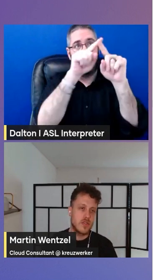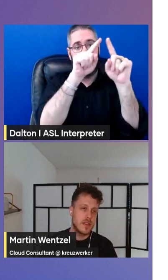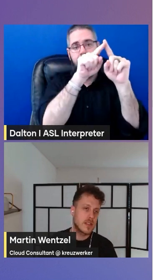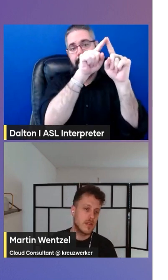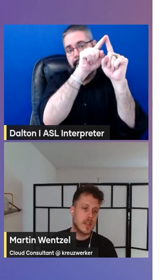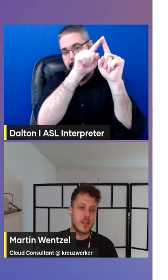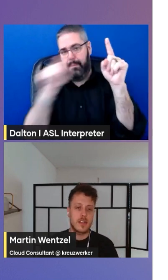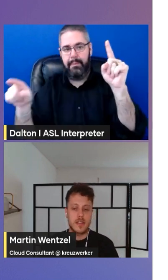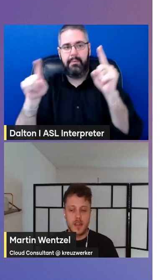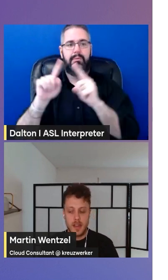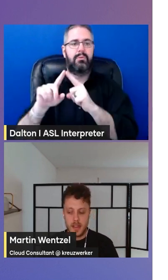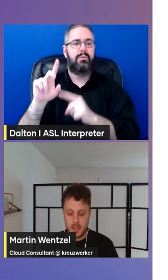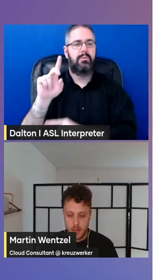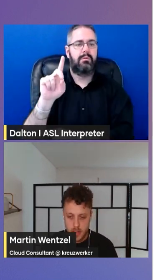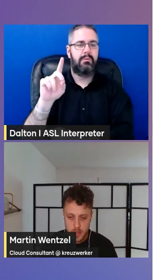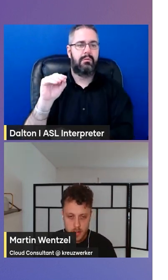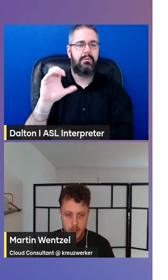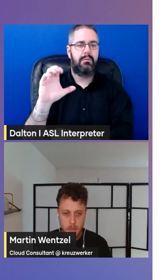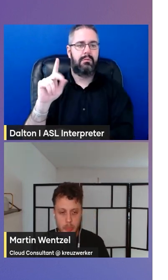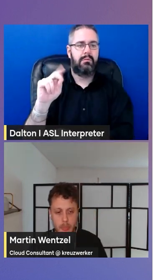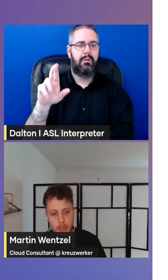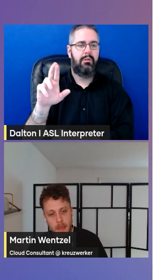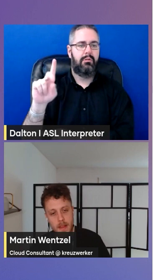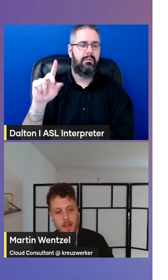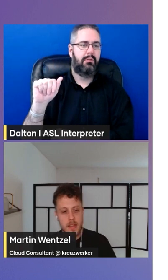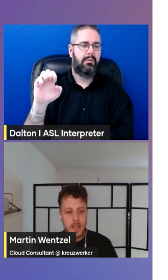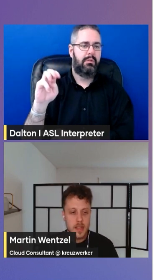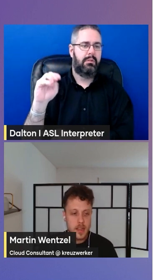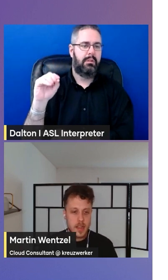containers, to list containers, and so on and so on.